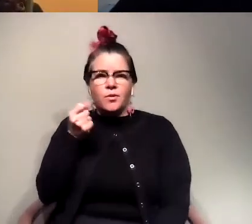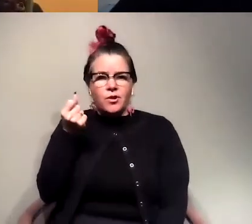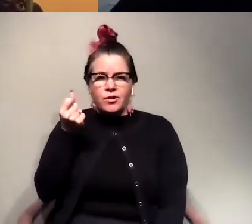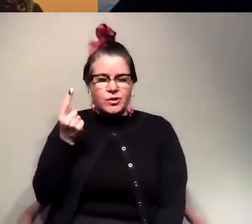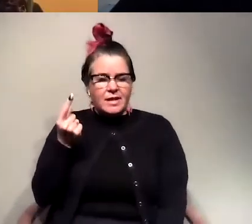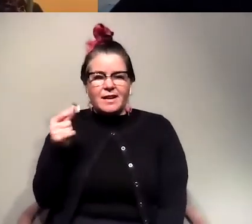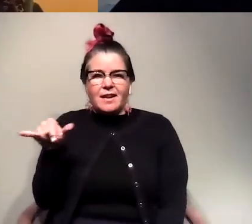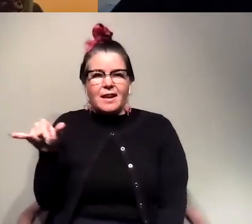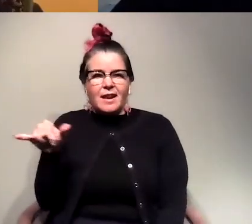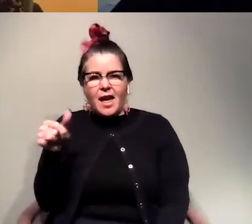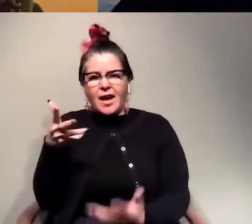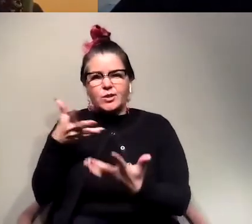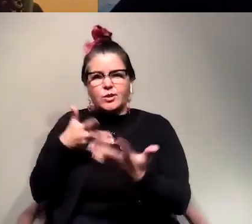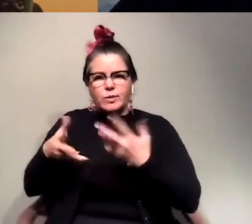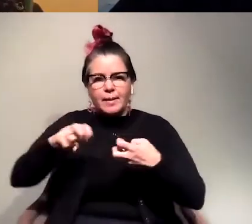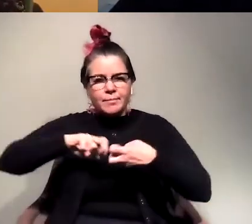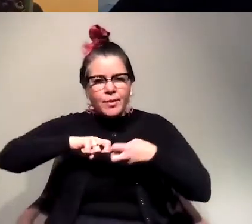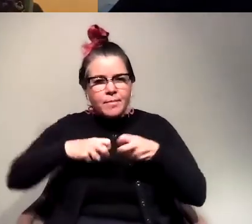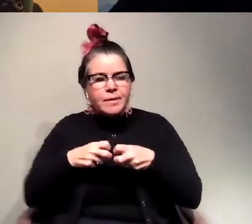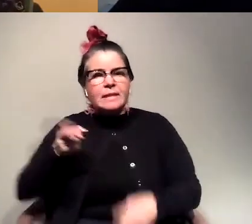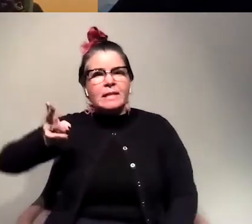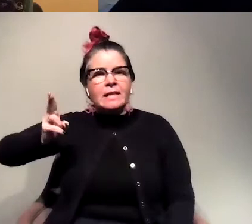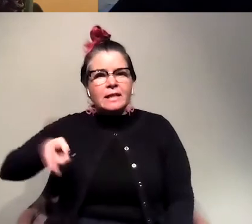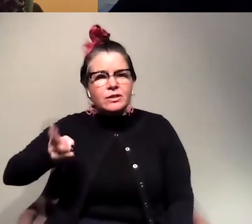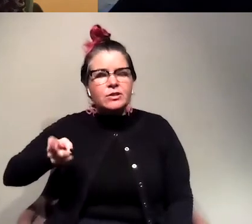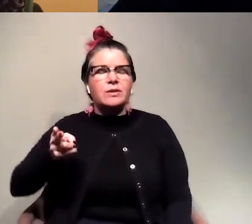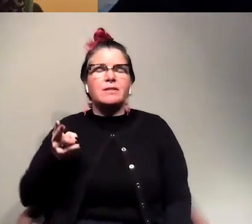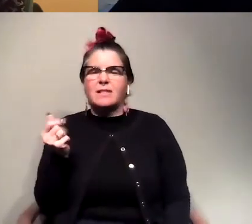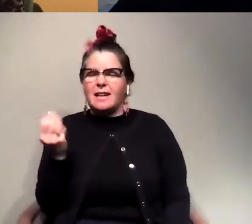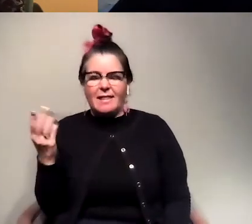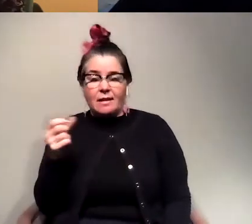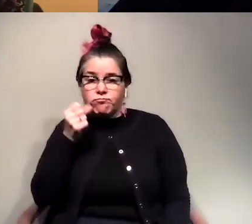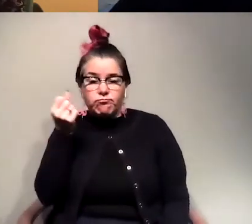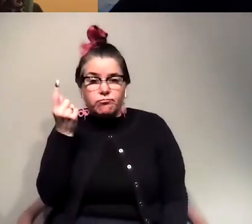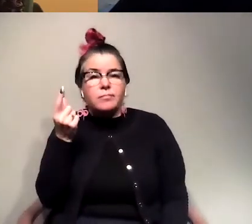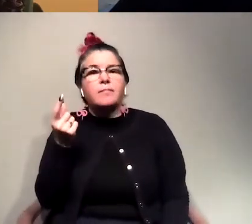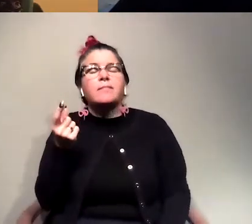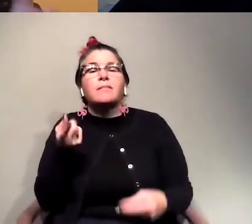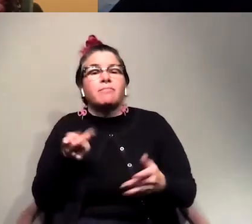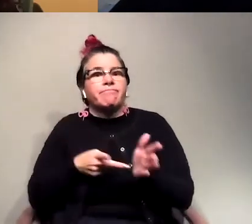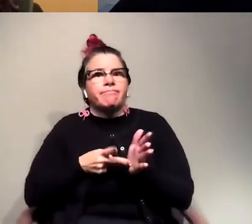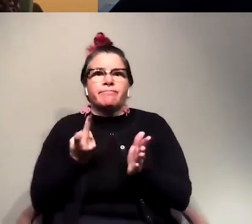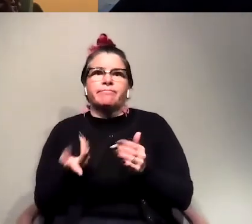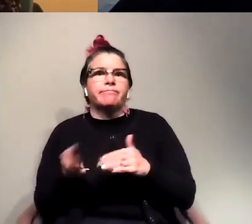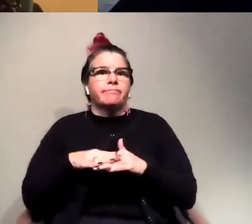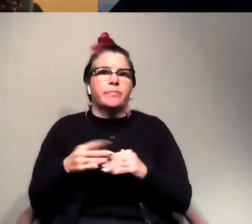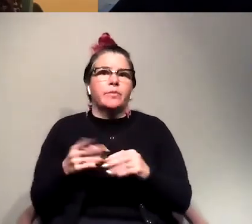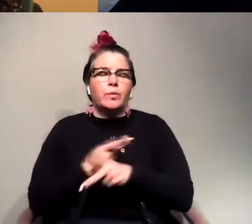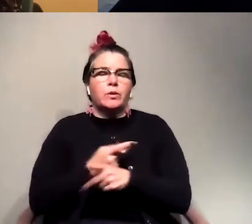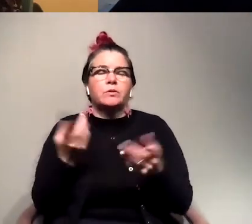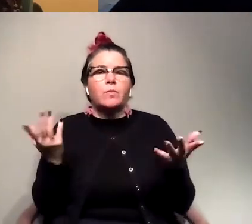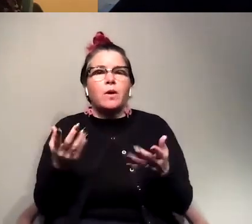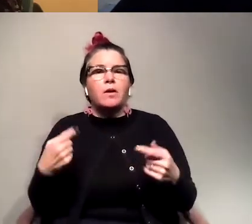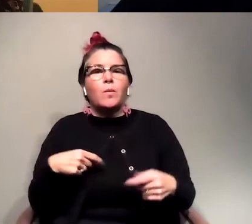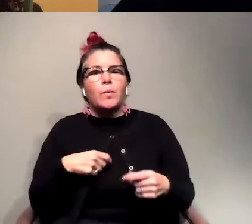like societal problems or history or anything like that. And then what compounds that is that we have to give them our